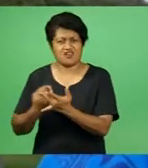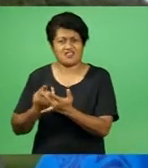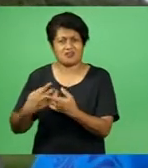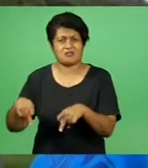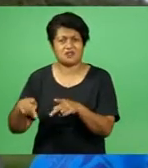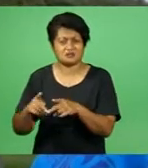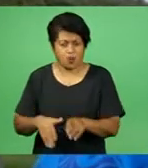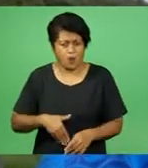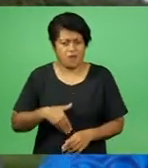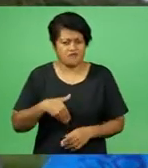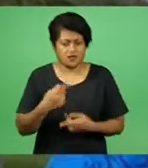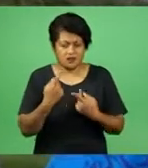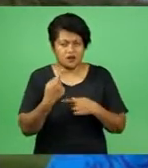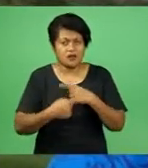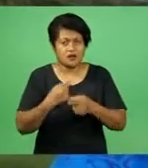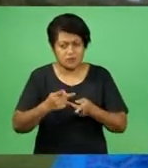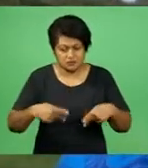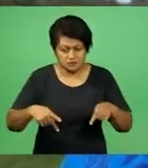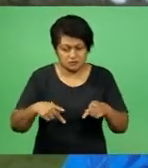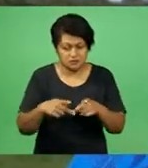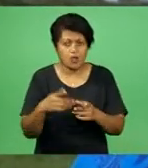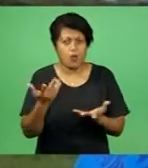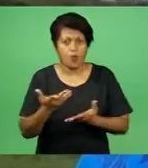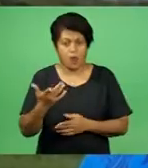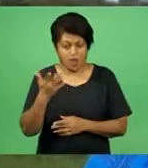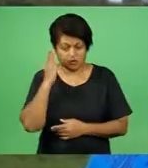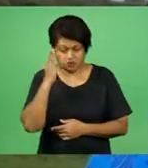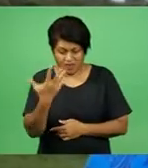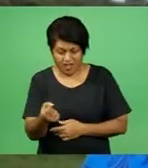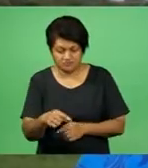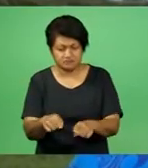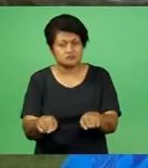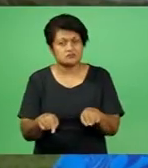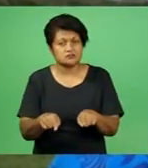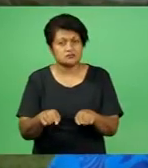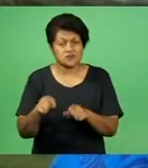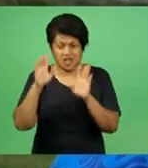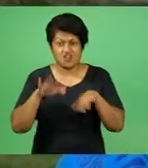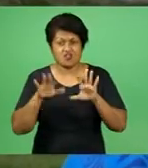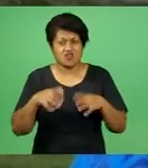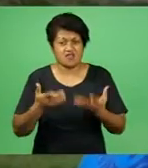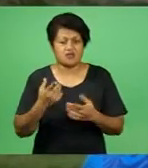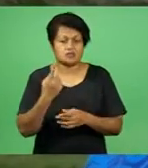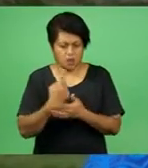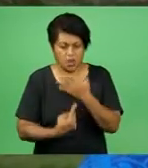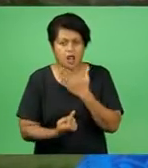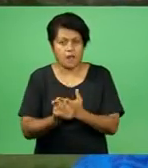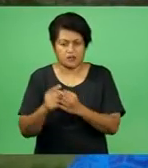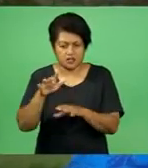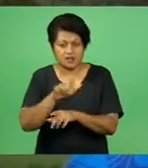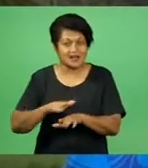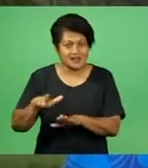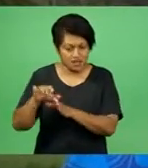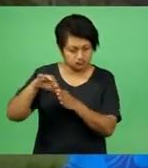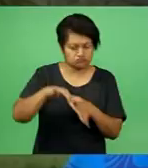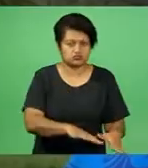We fear about the place where the school currently sits. Whenever there is rainfall, the head teacher fears there will be a landslide because of the lives of our